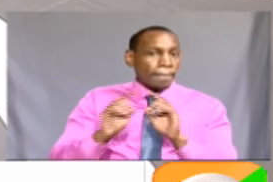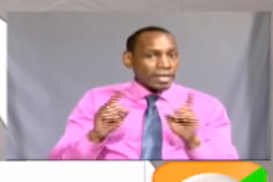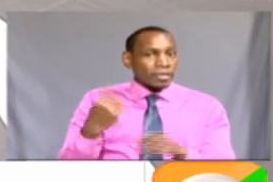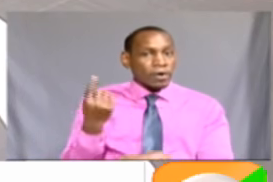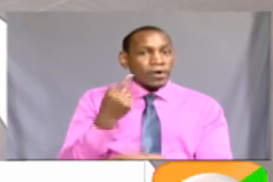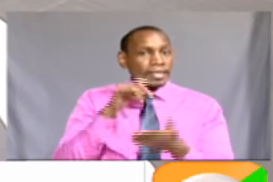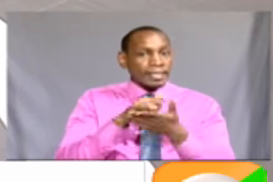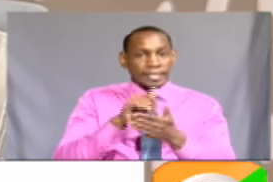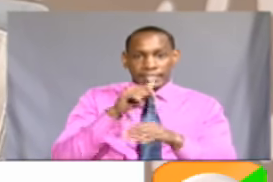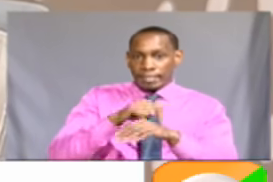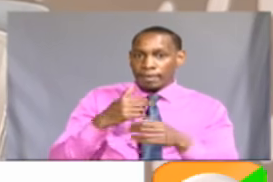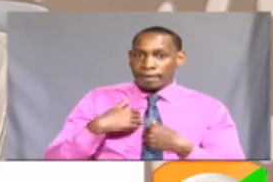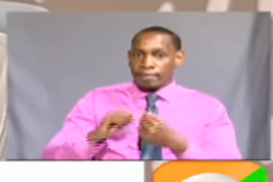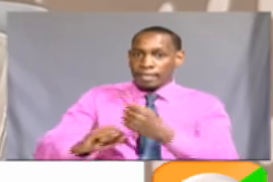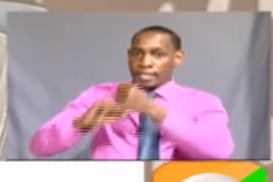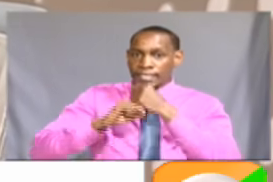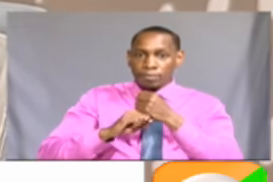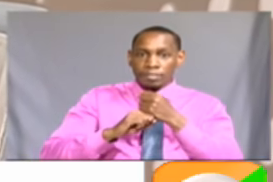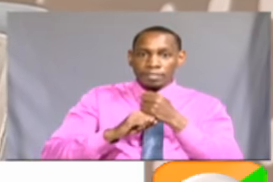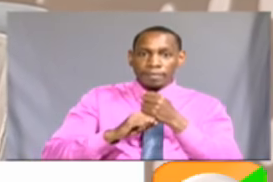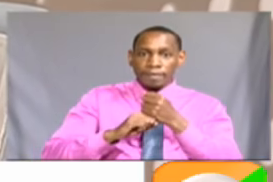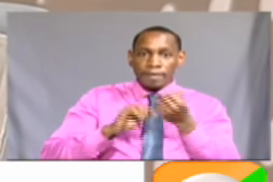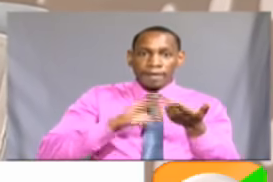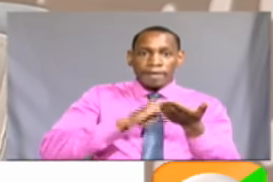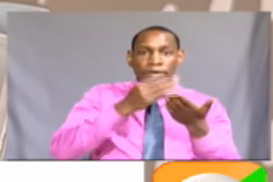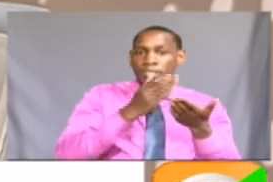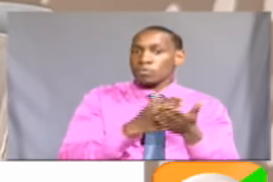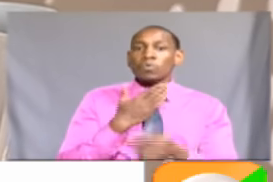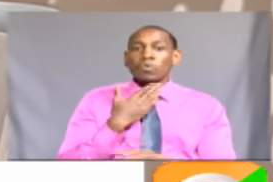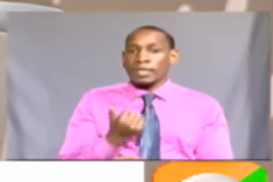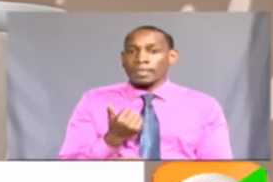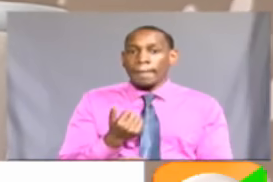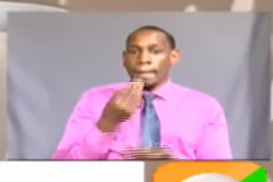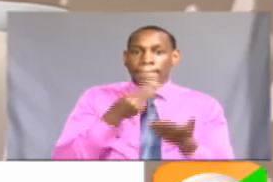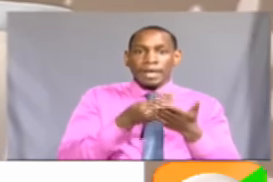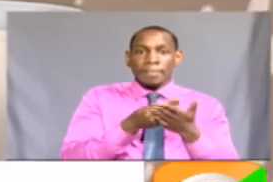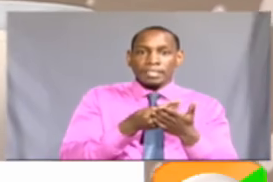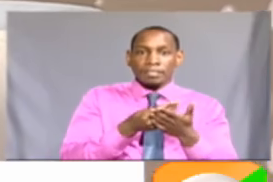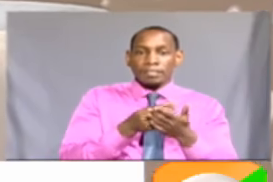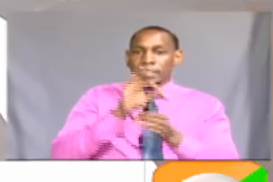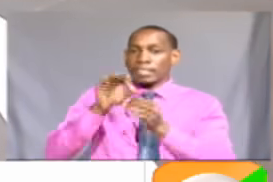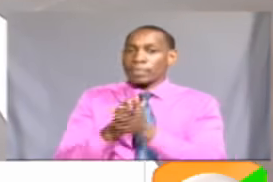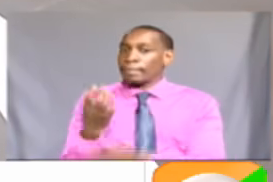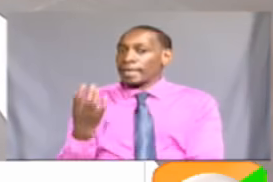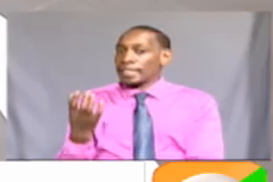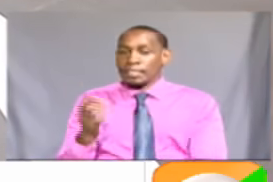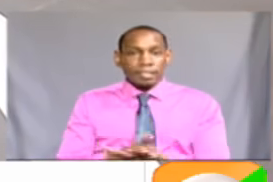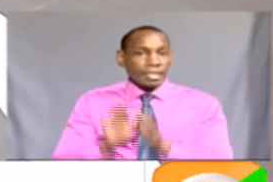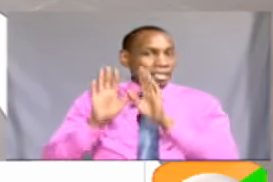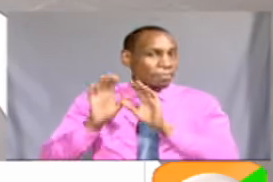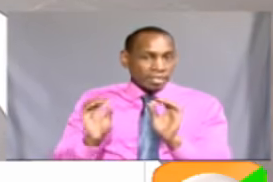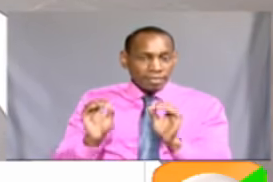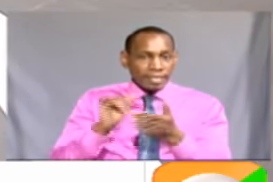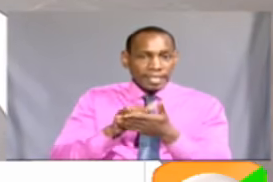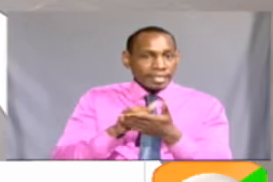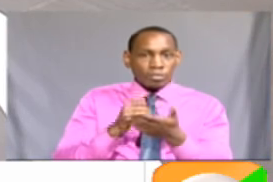the fact that when you get donor funding, I'm not sure that you want any of that money to go towards tea and snack. It